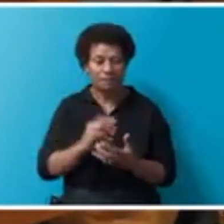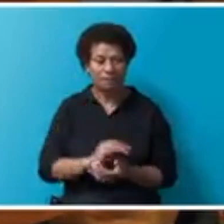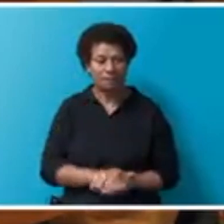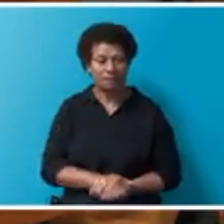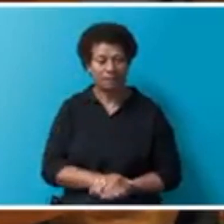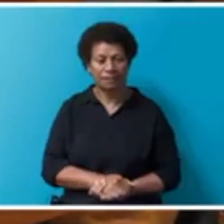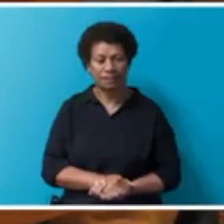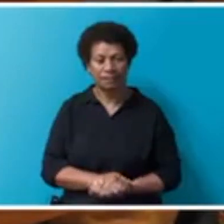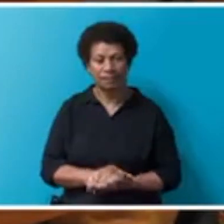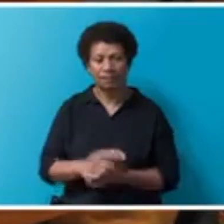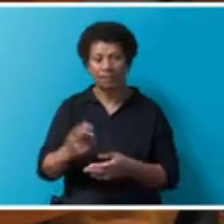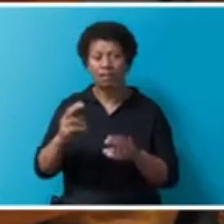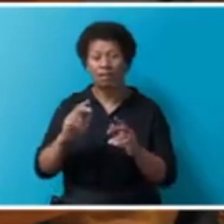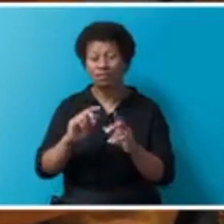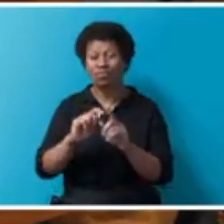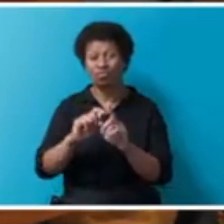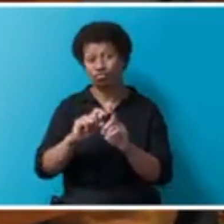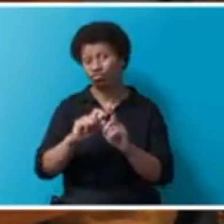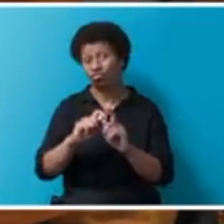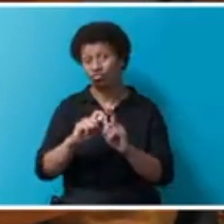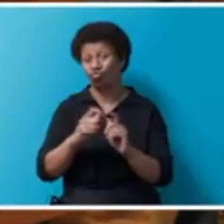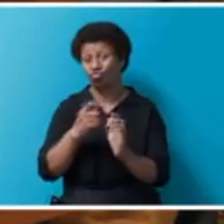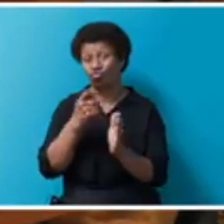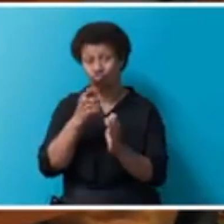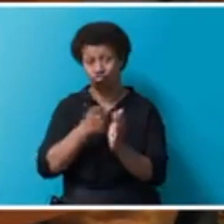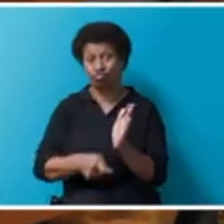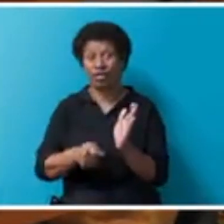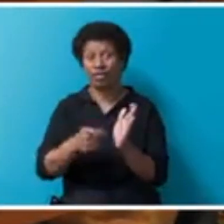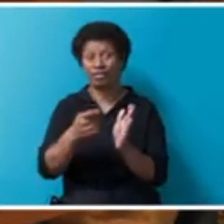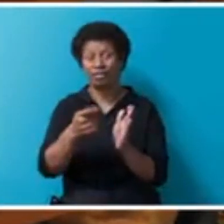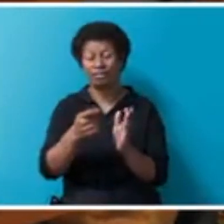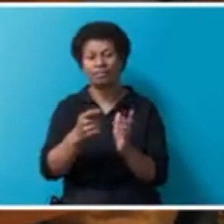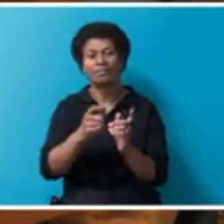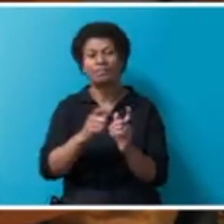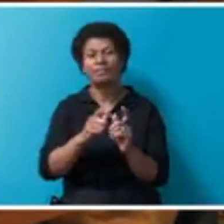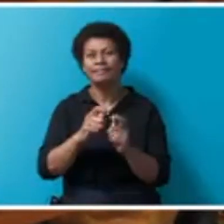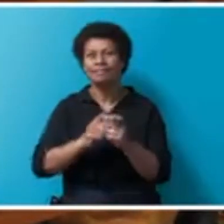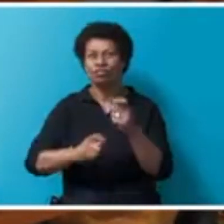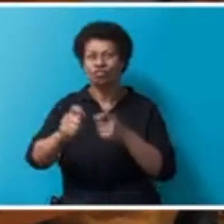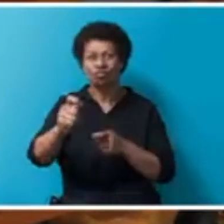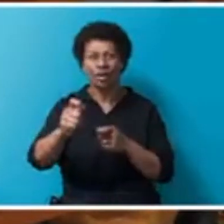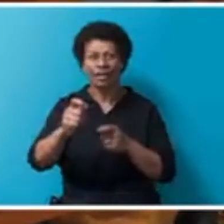Trade union leaders, who are also civil servants, were demoted